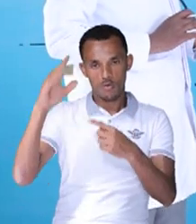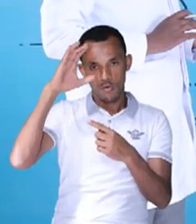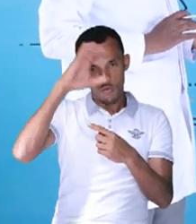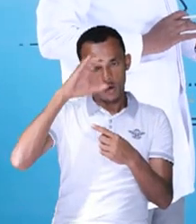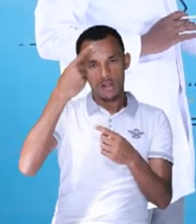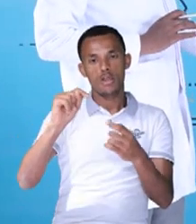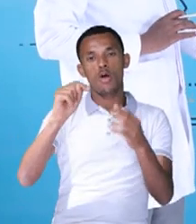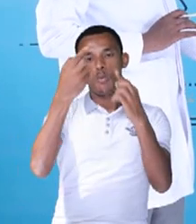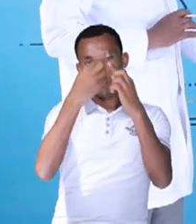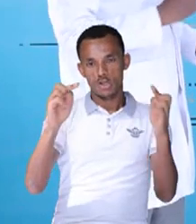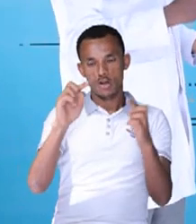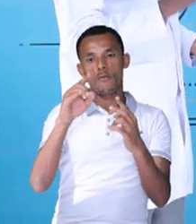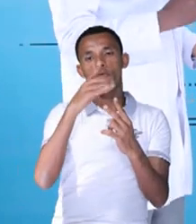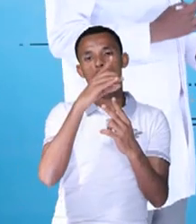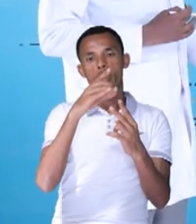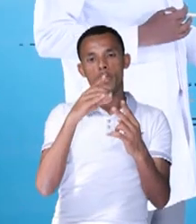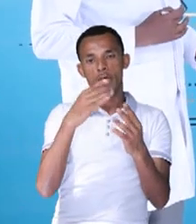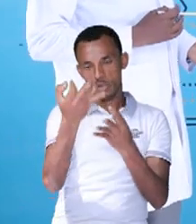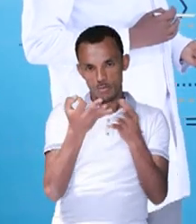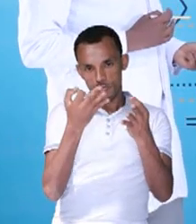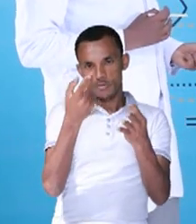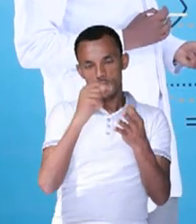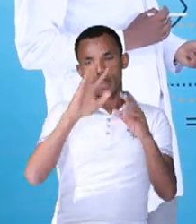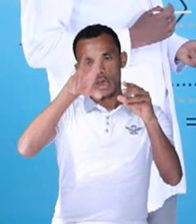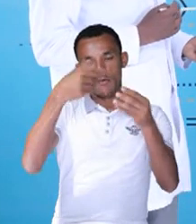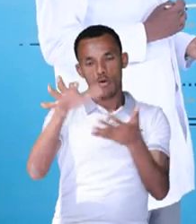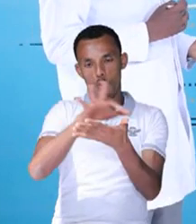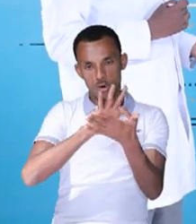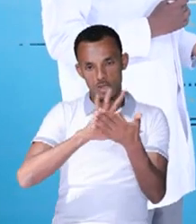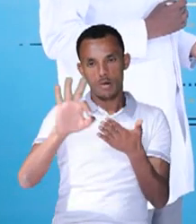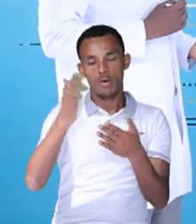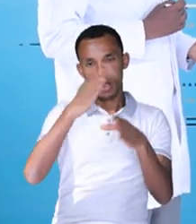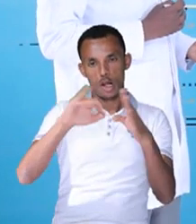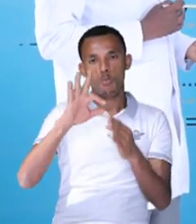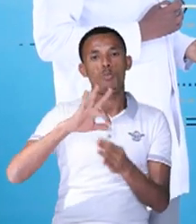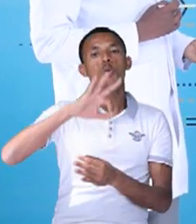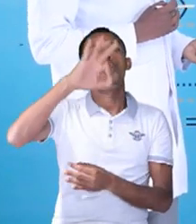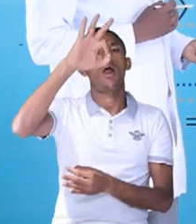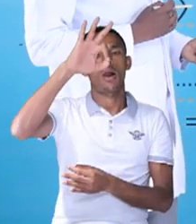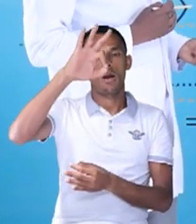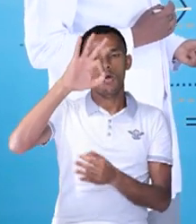the position vector, how to express the given complex number in polar form.